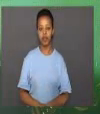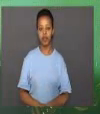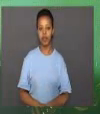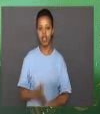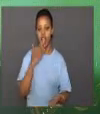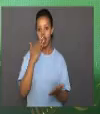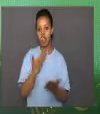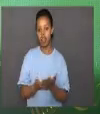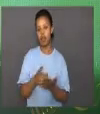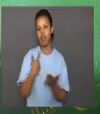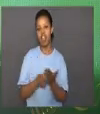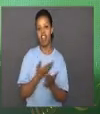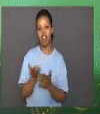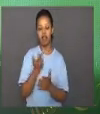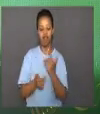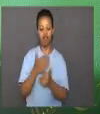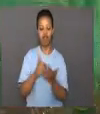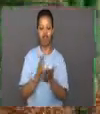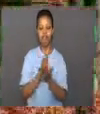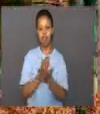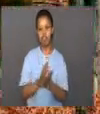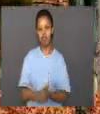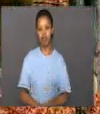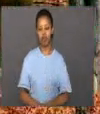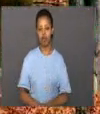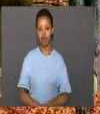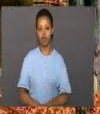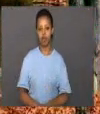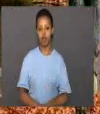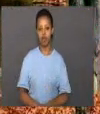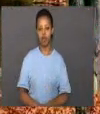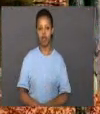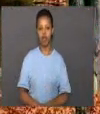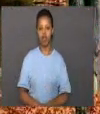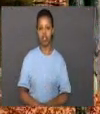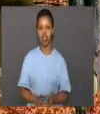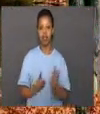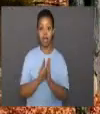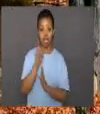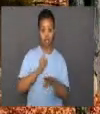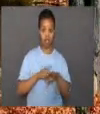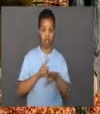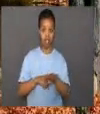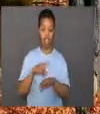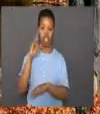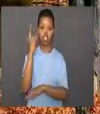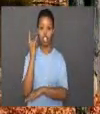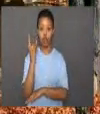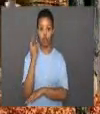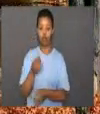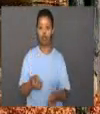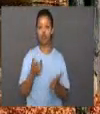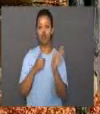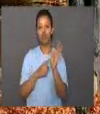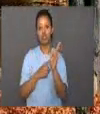Thank you for taking part in the discussion. During seasons of growth, trees produce